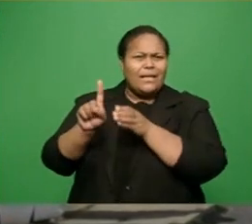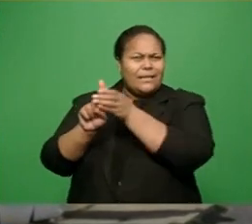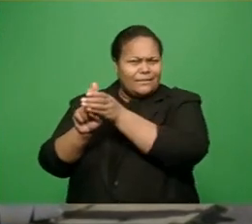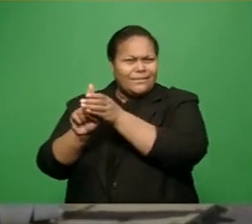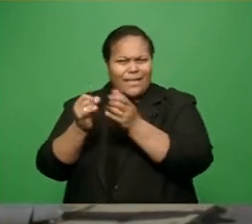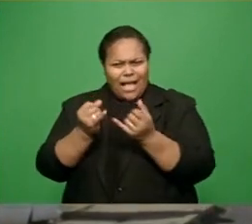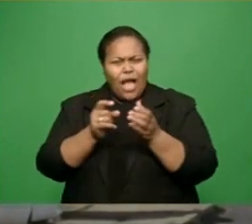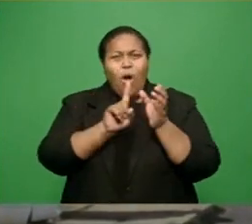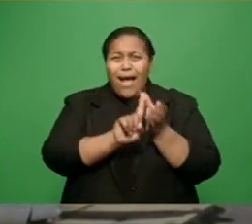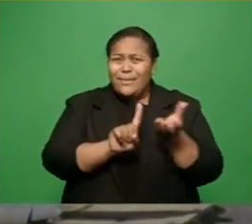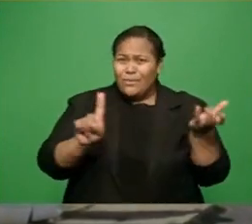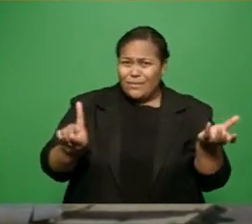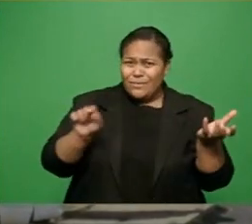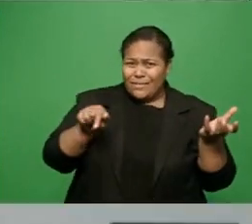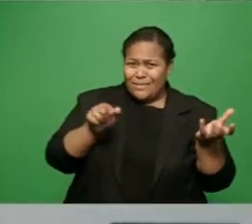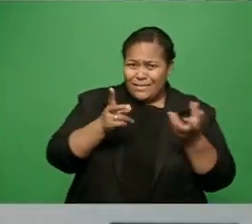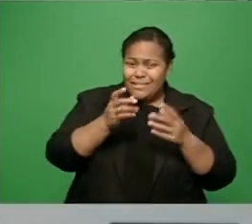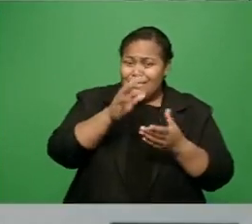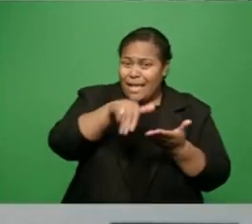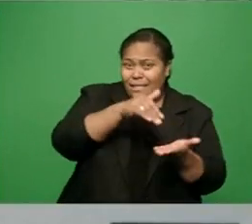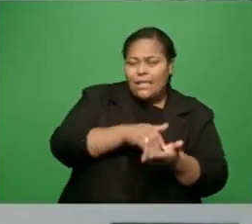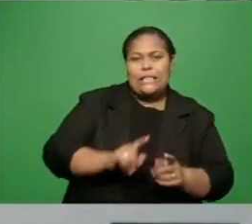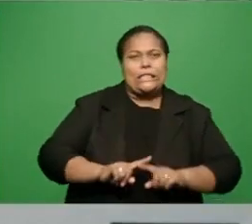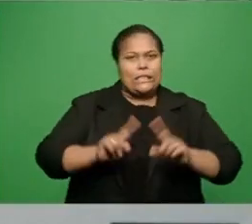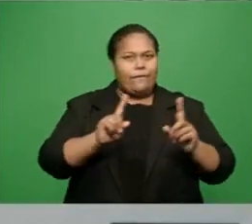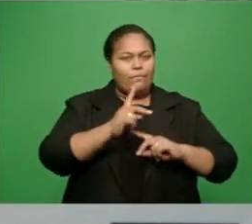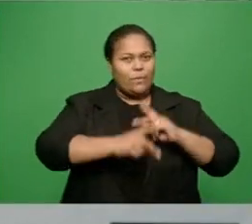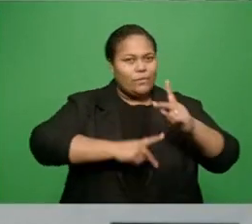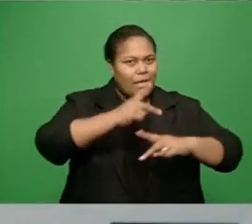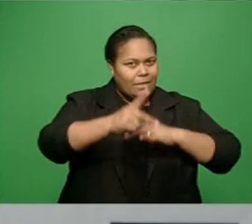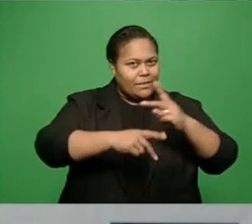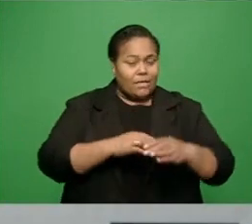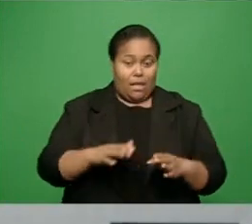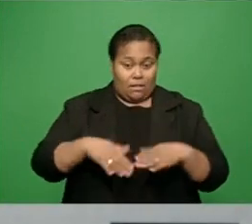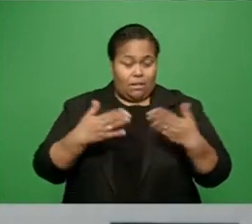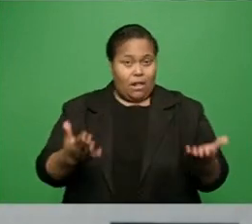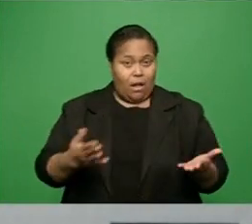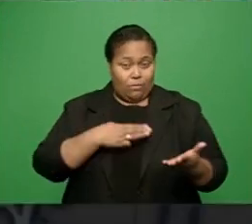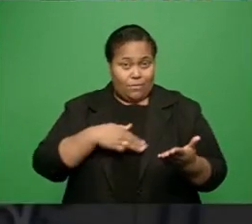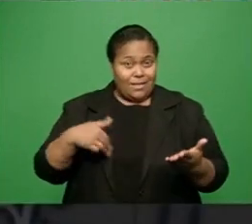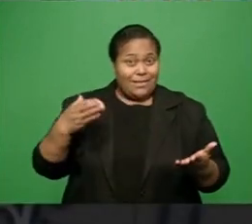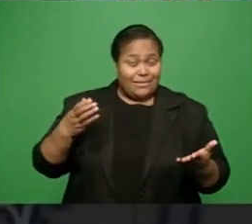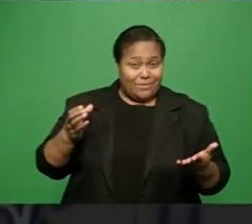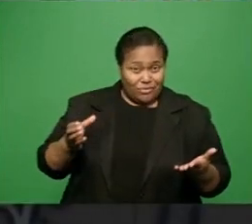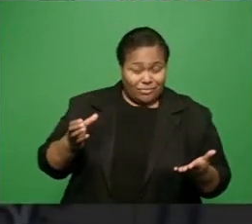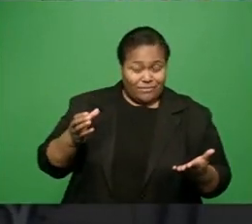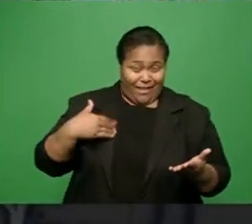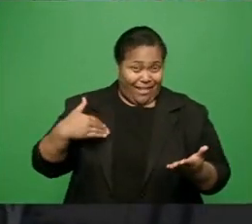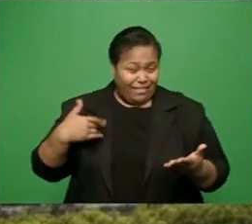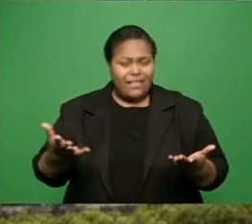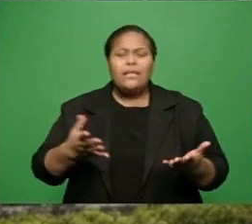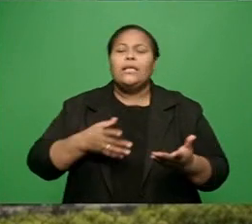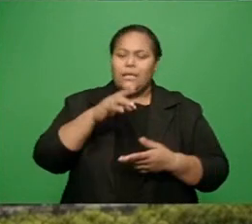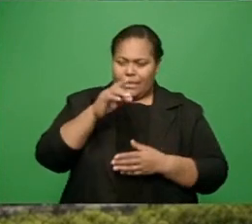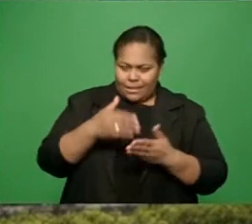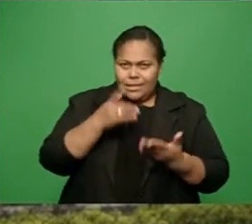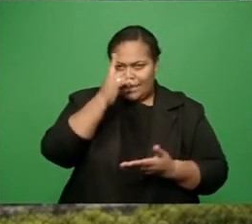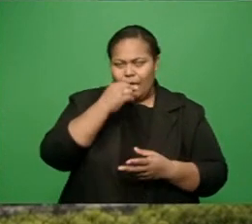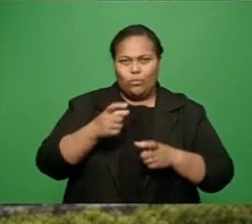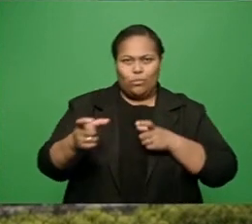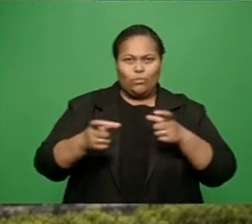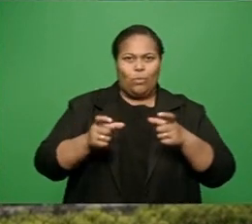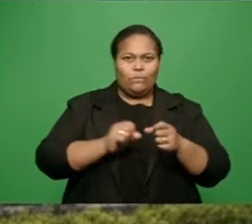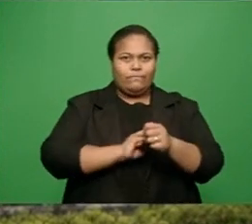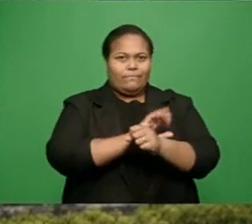centers have different protocols. These, he says, have ramped up Fiji's ability to detect and control COVID-19.